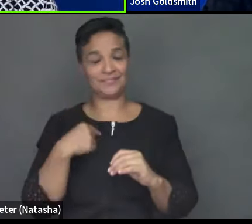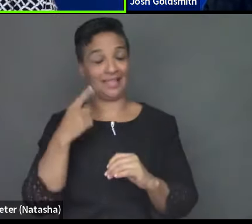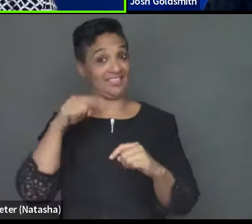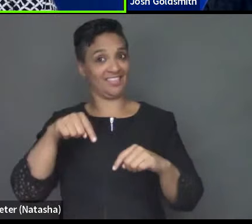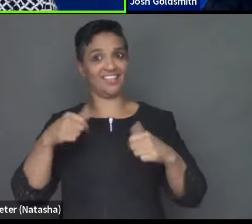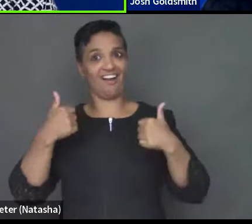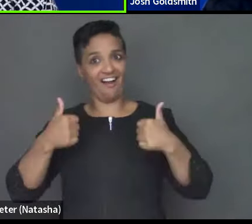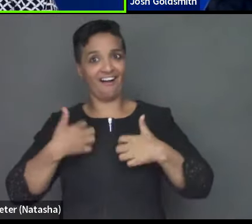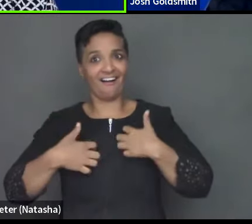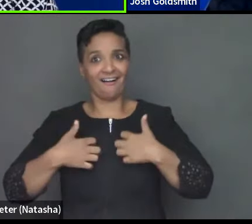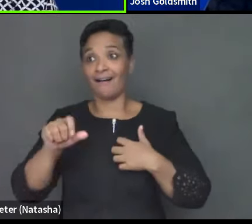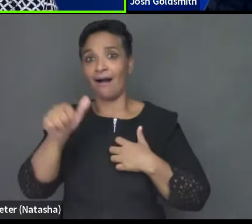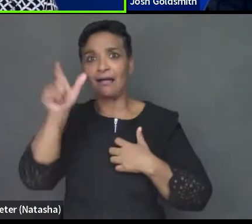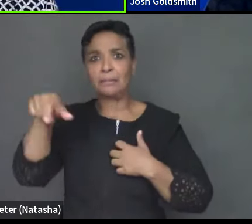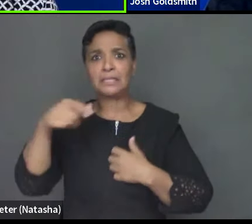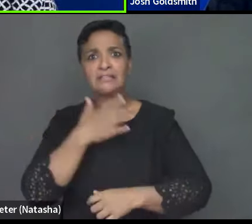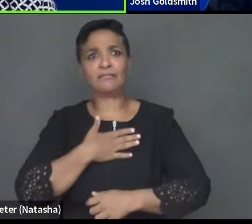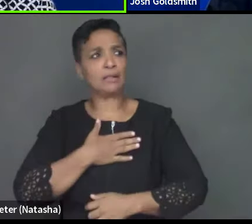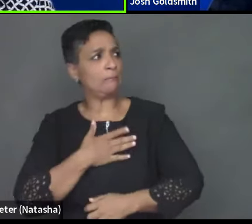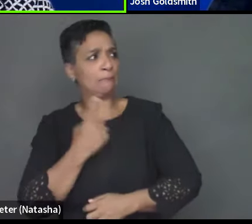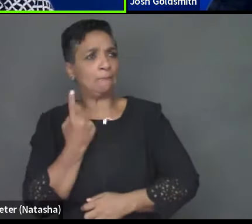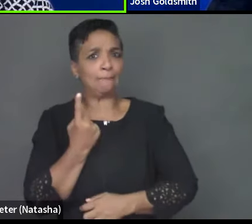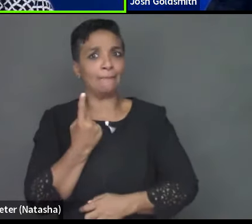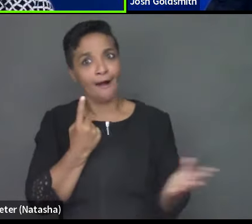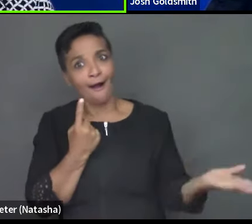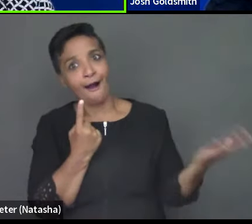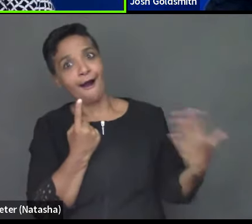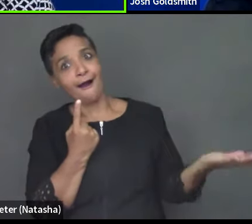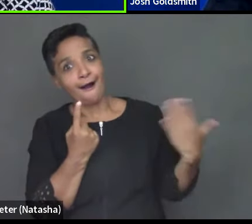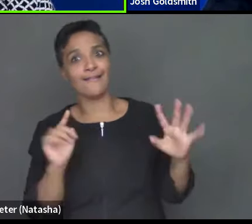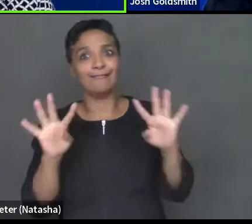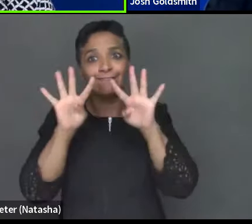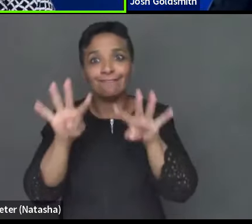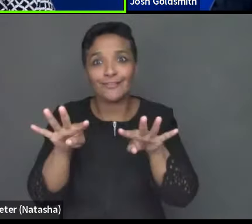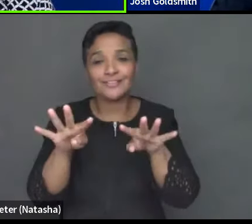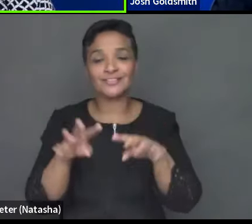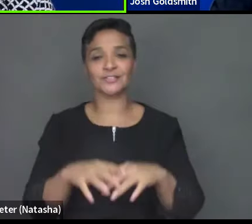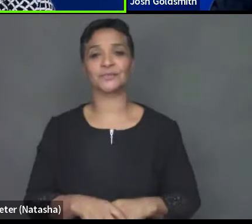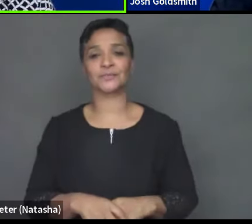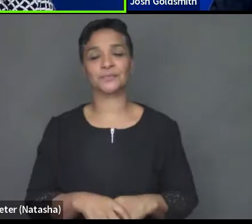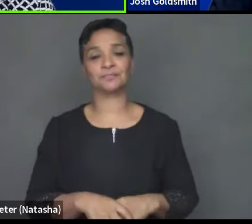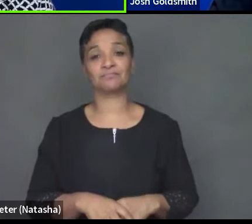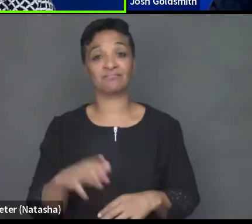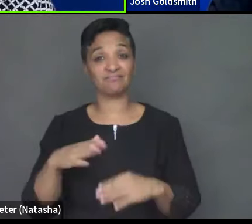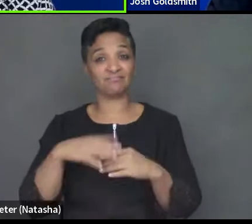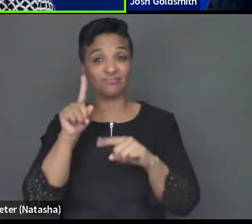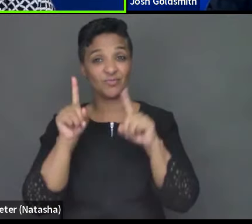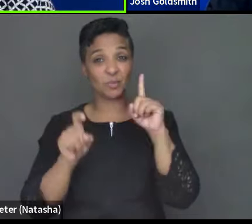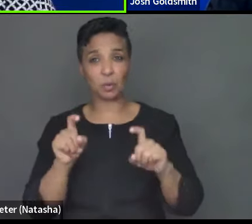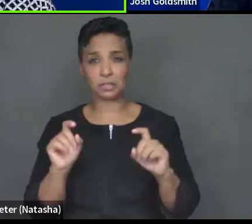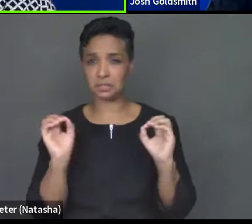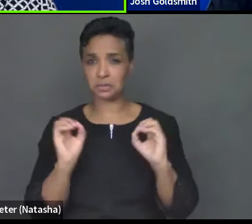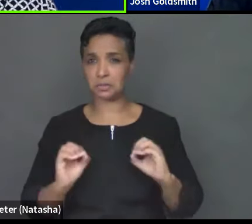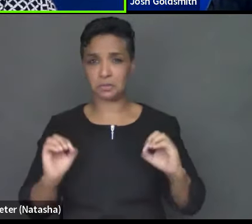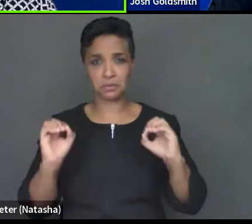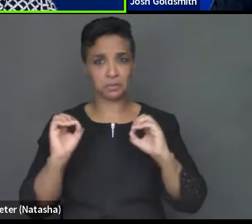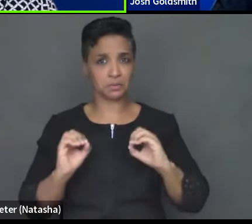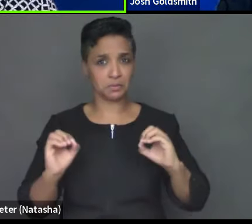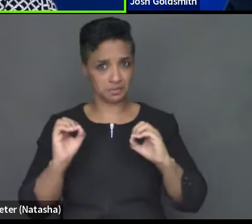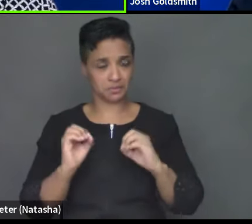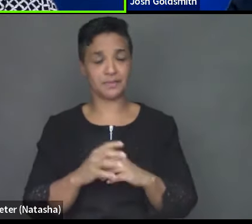encouraging others to do the same. Do we have any other questions? Well, no, it doesn't look like we do.